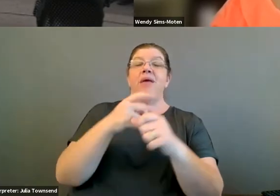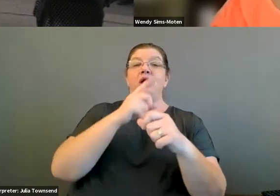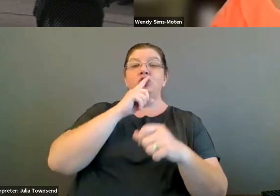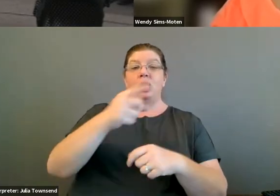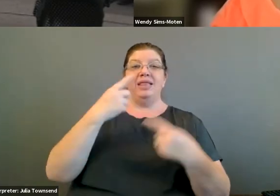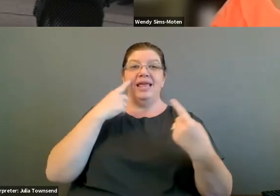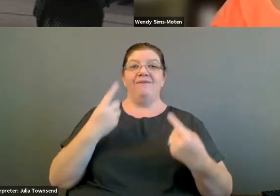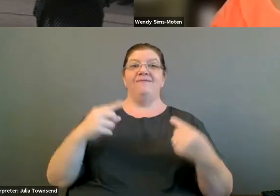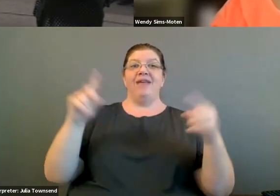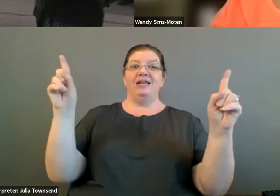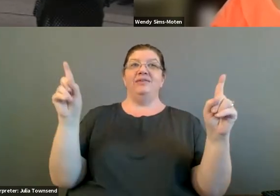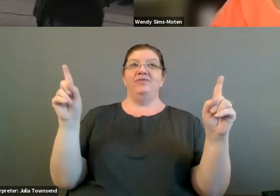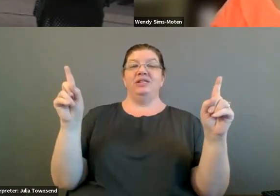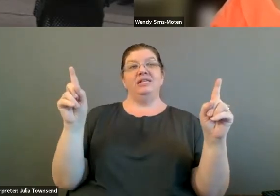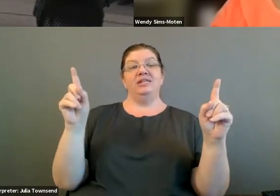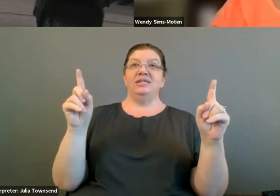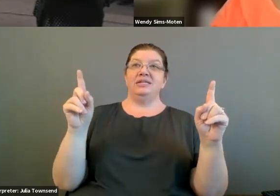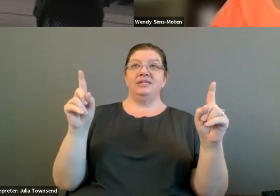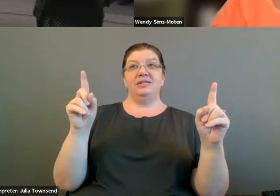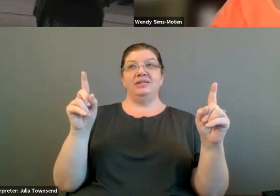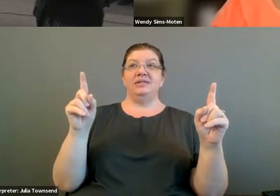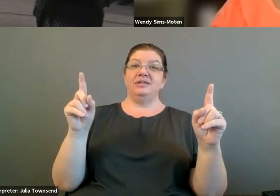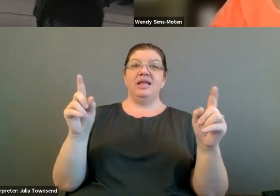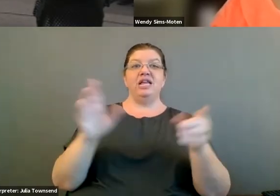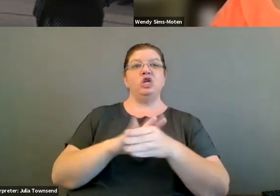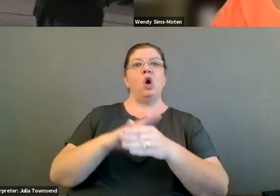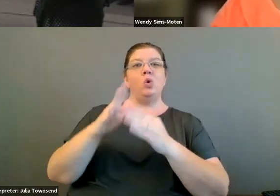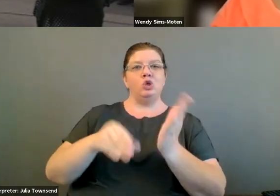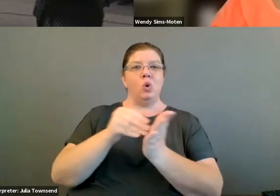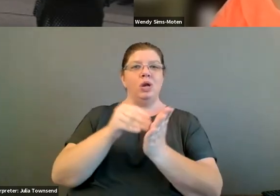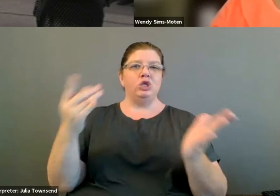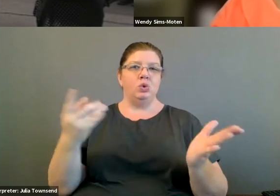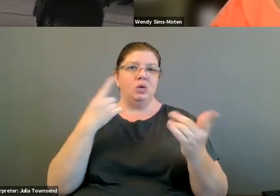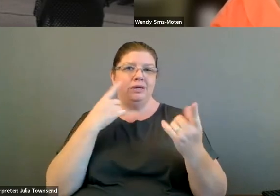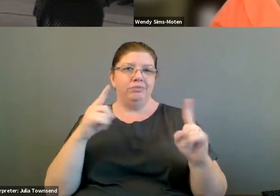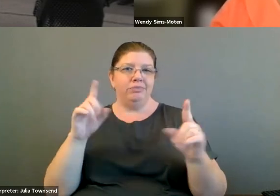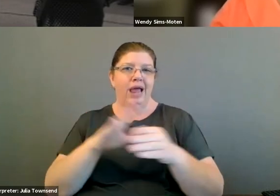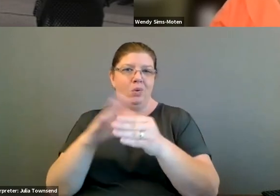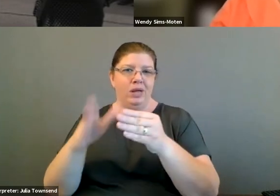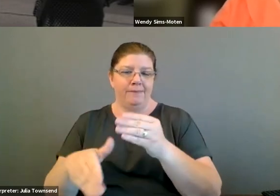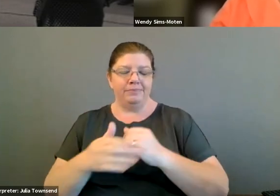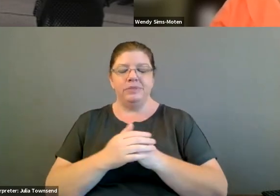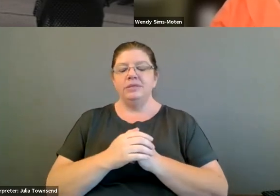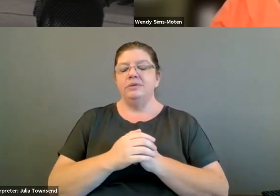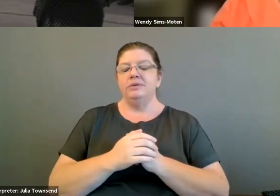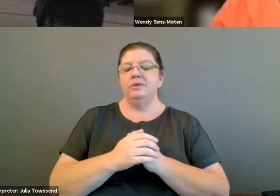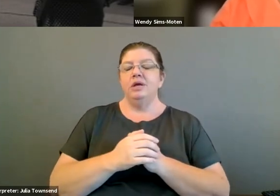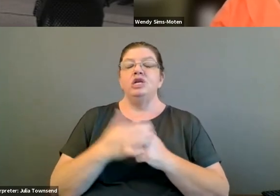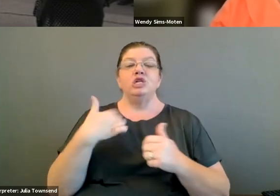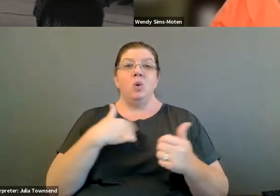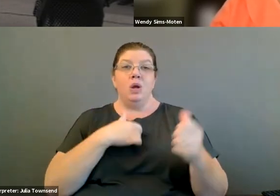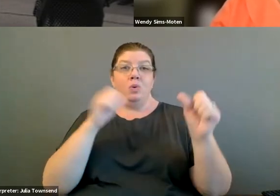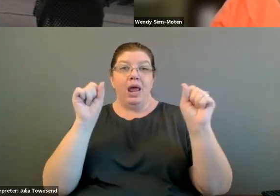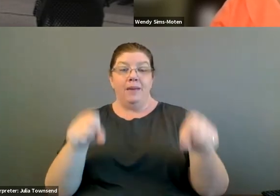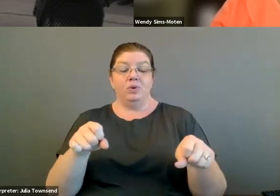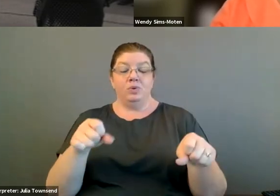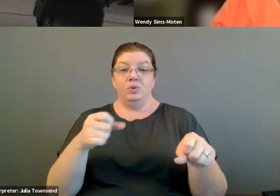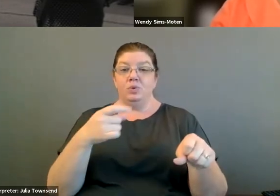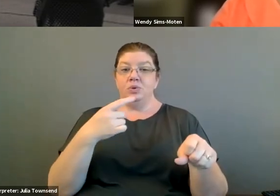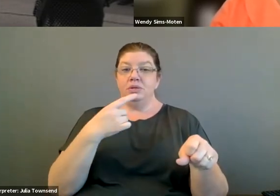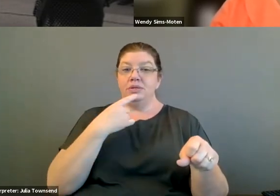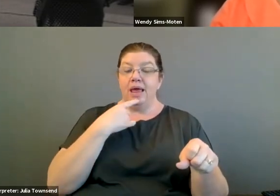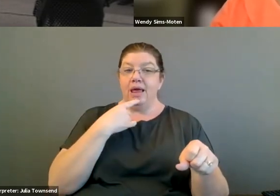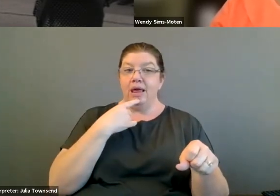effectiveness is a result in student outcomes. As such, we were able to save